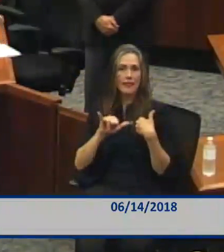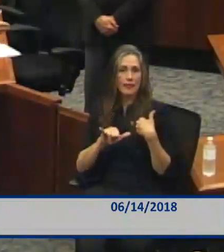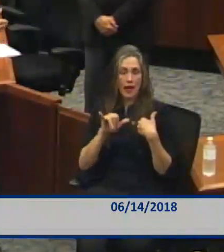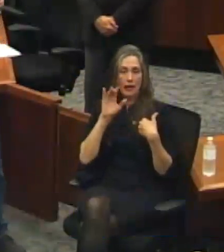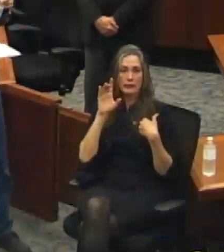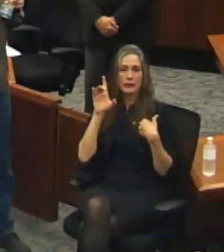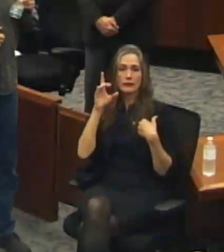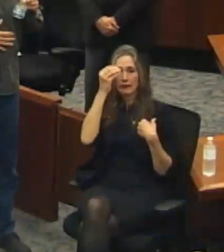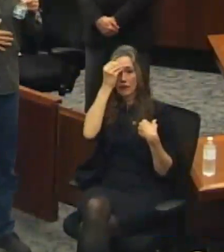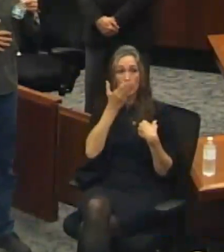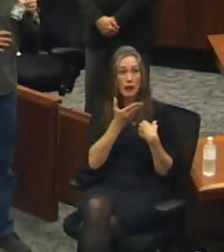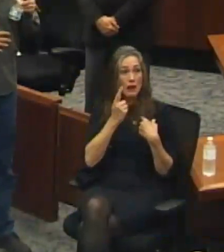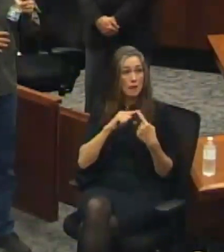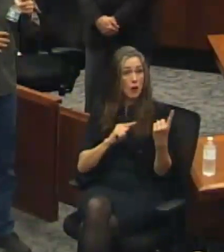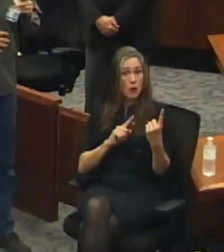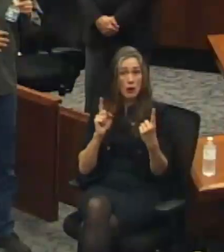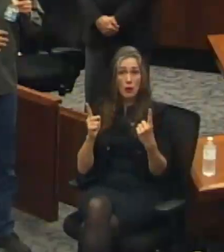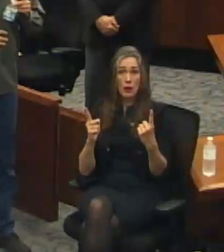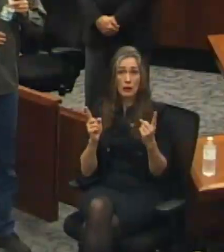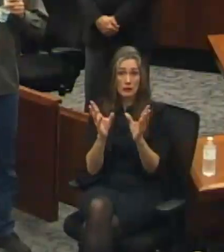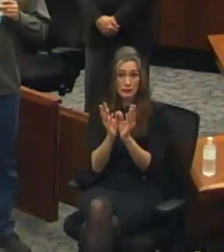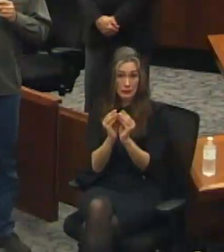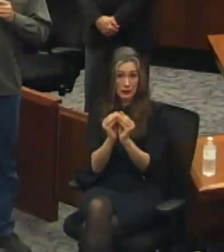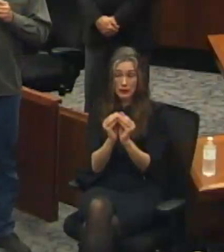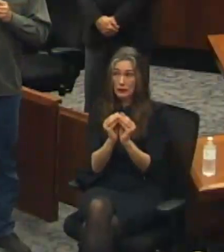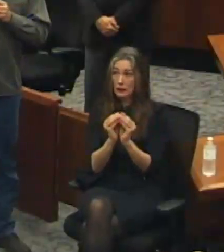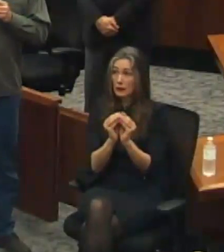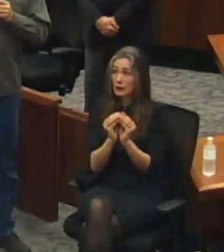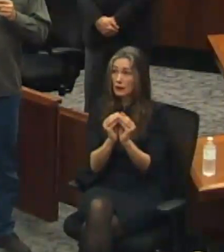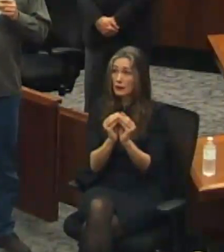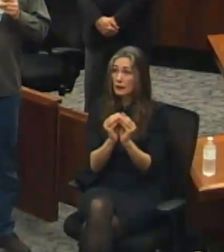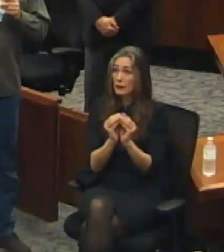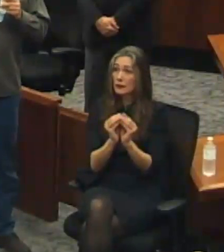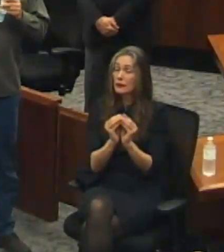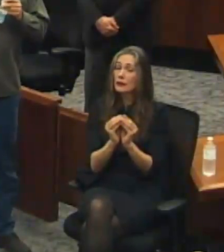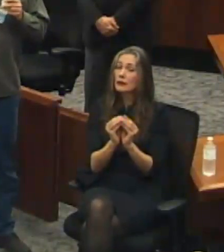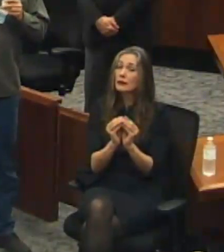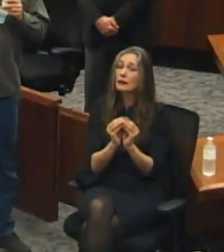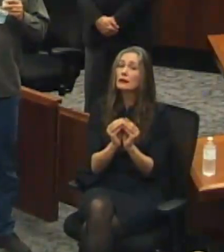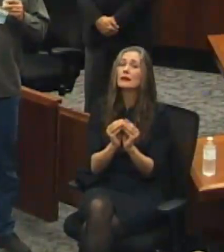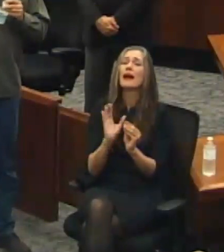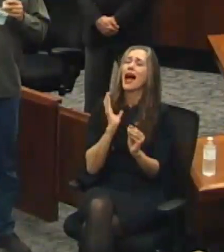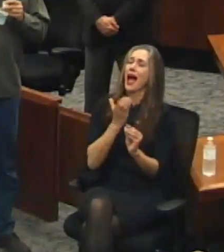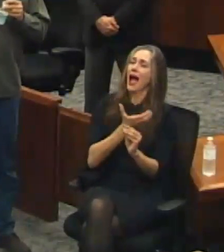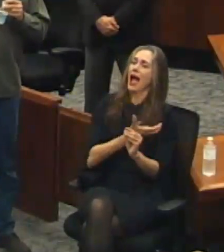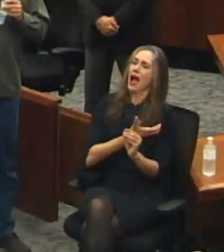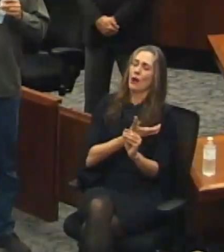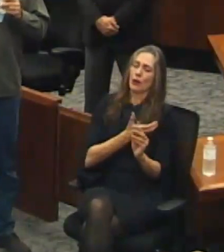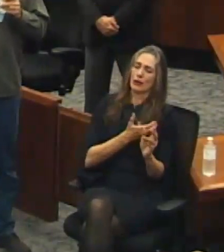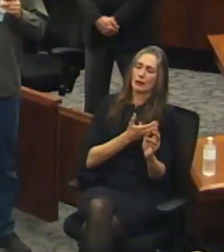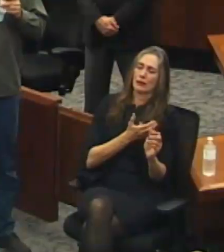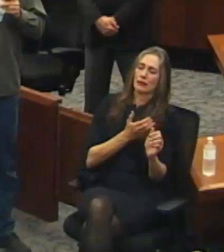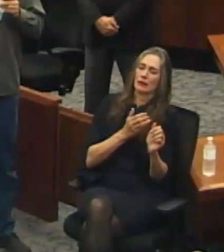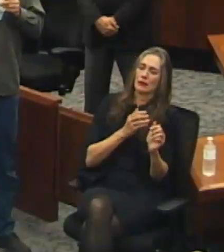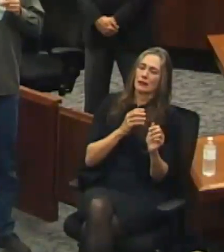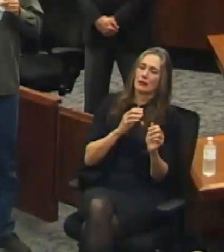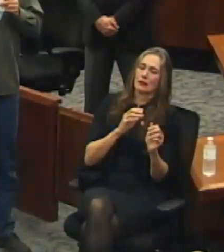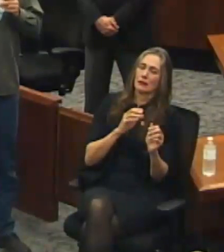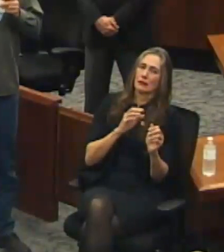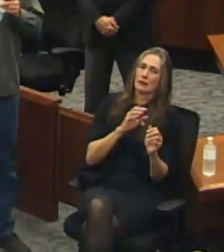mind that's representing a January I believe the flight was January 16th.